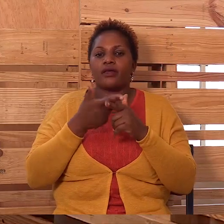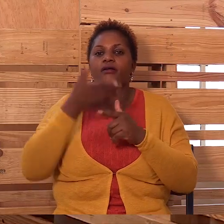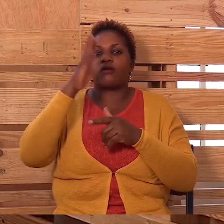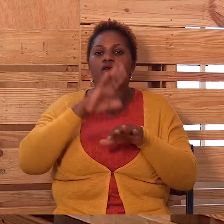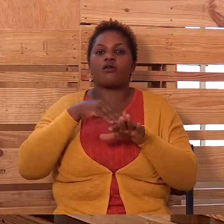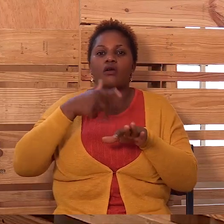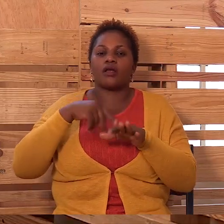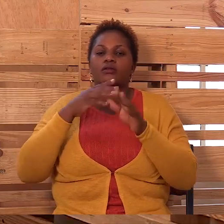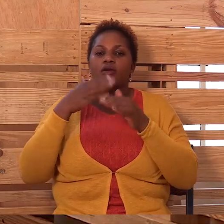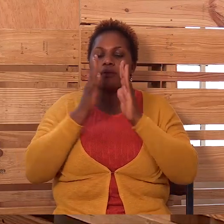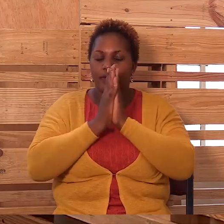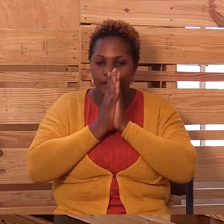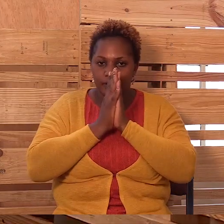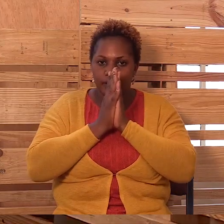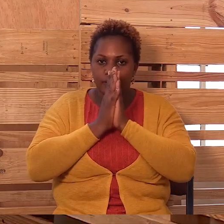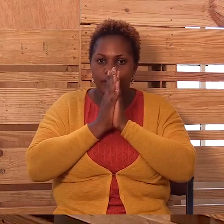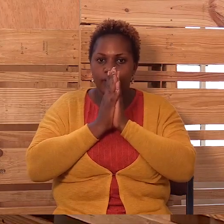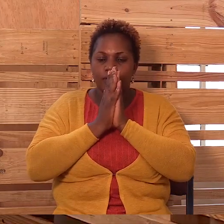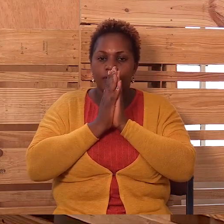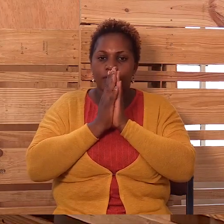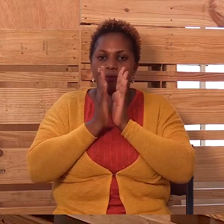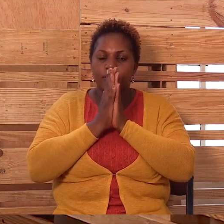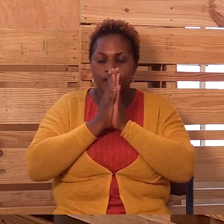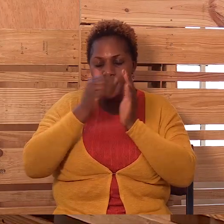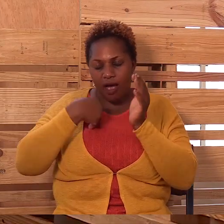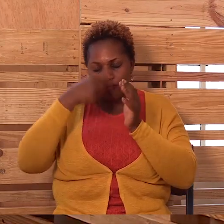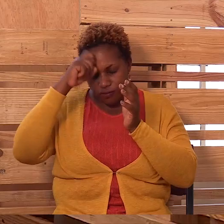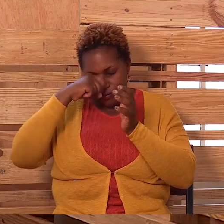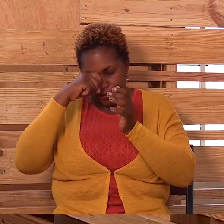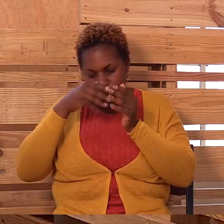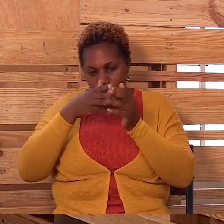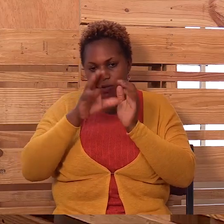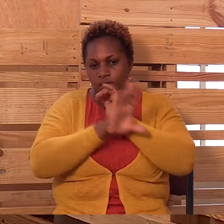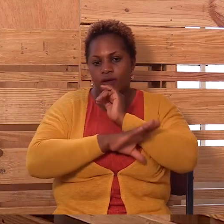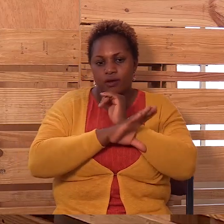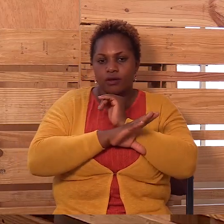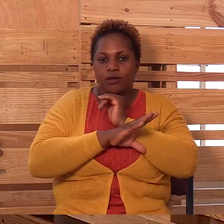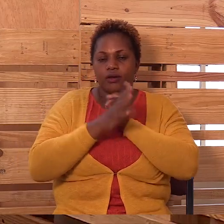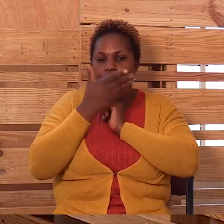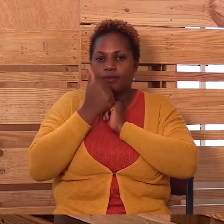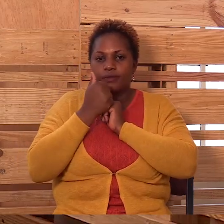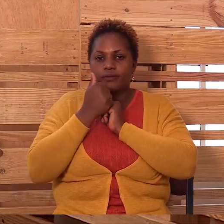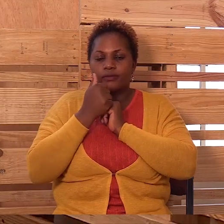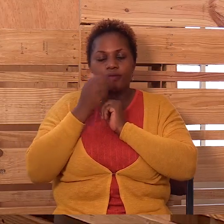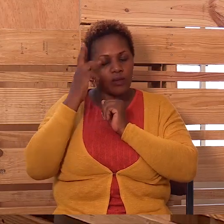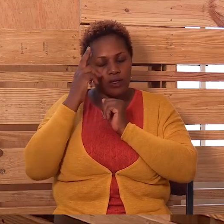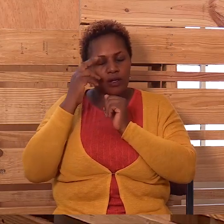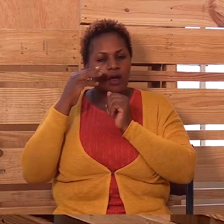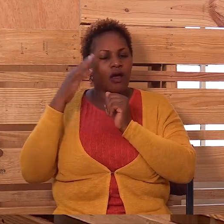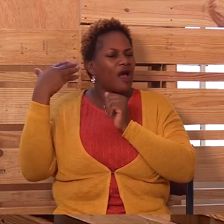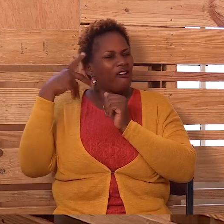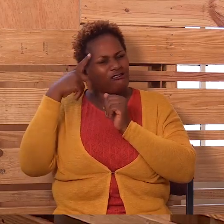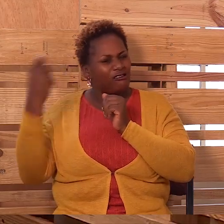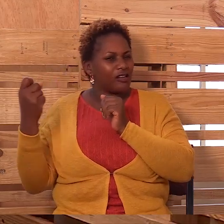But then God calls us to pray. Can we also begin to pray for them to have wisdom to lead our country even better? Let us